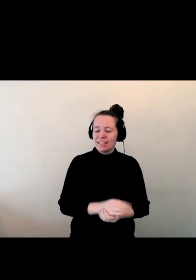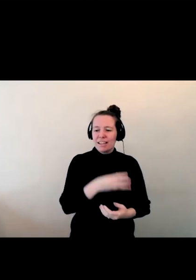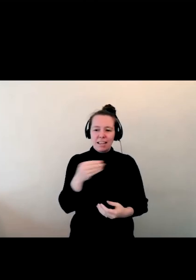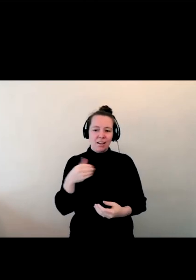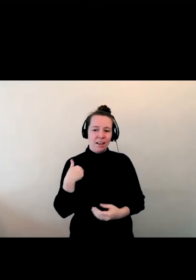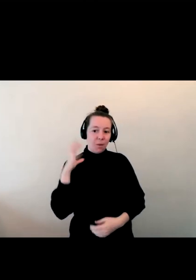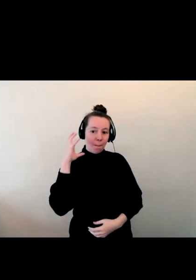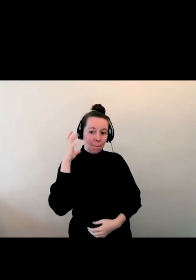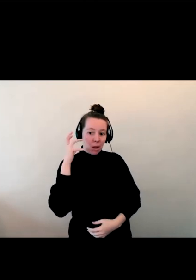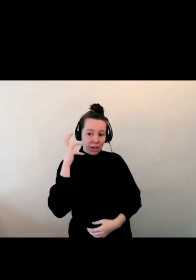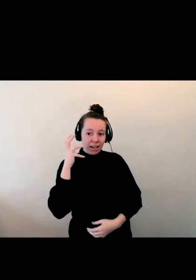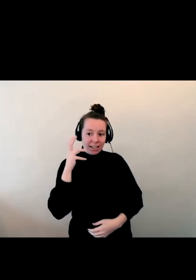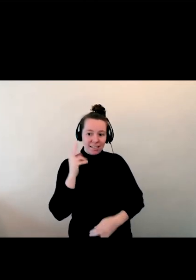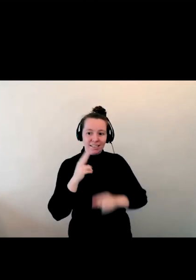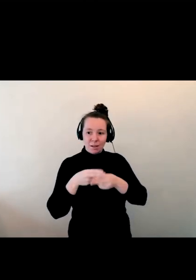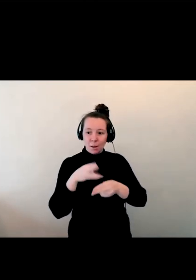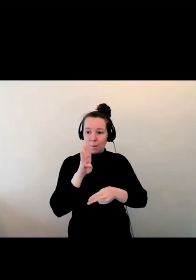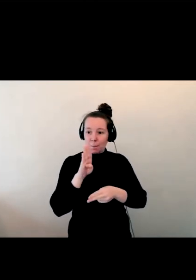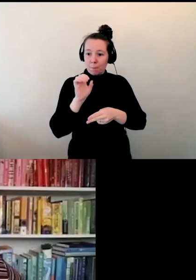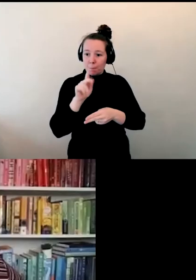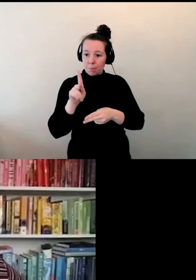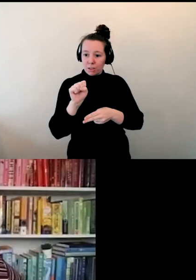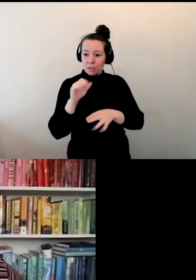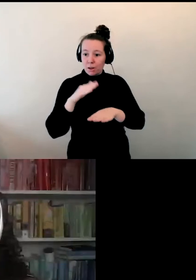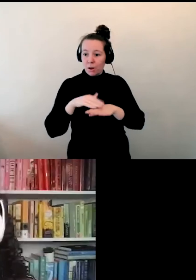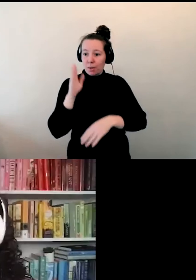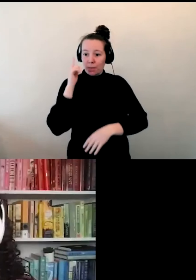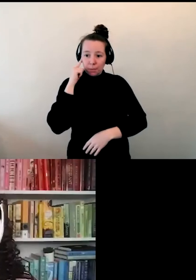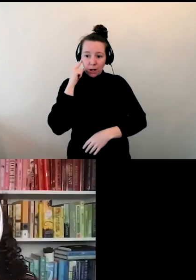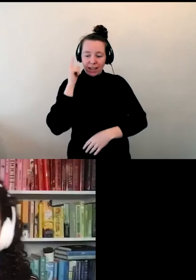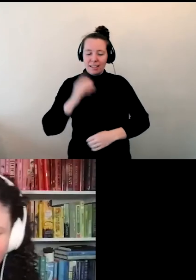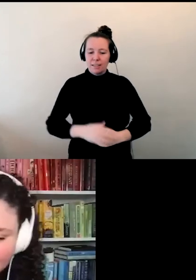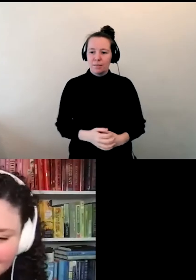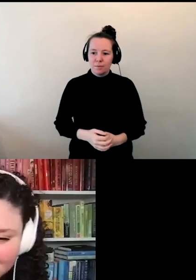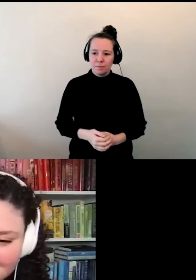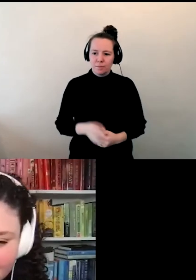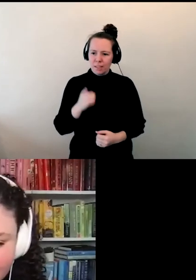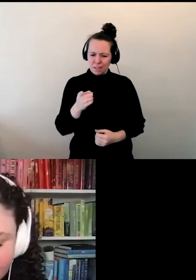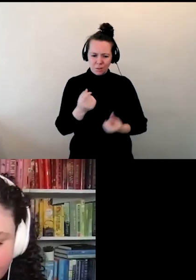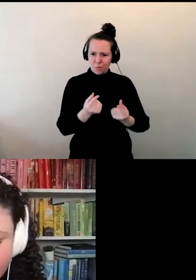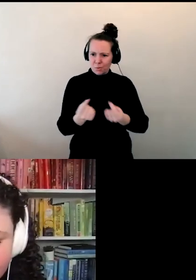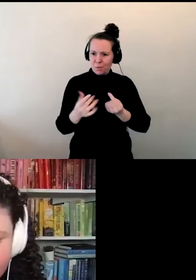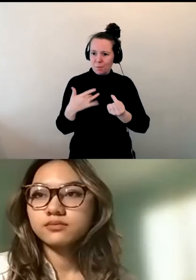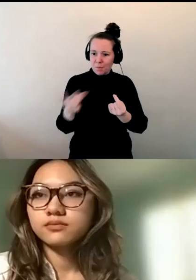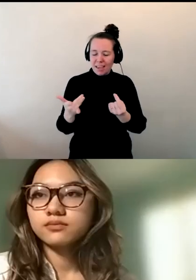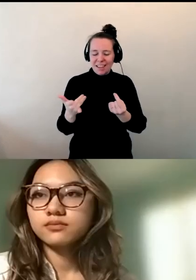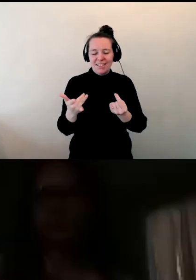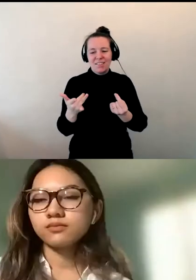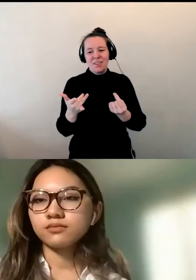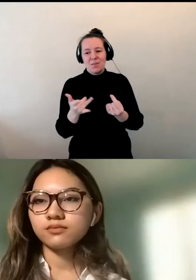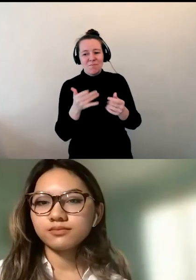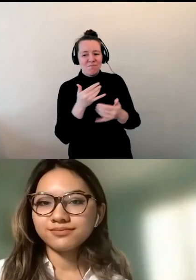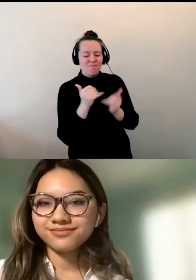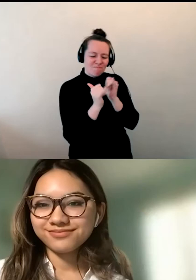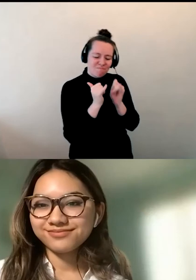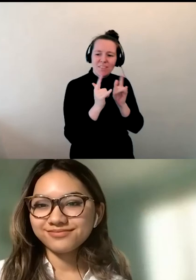bookish podcast. When she isn't trying to reach her yearly reading goal, you can find Danielle cuddling with the cats and attending